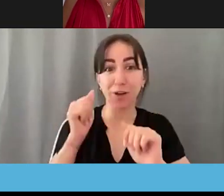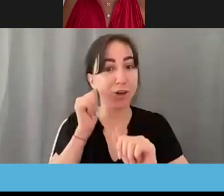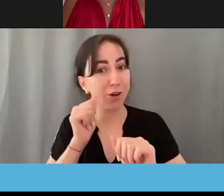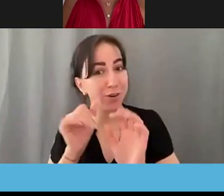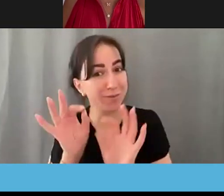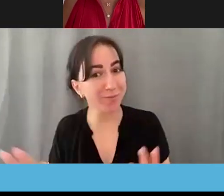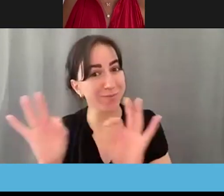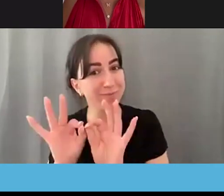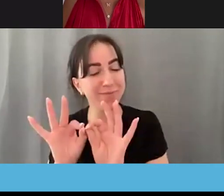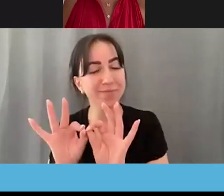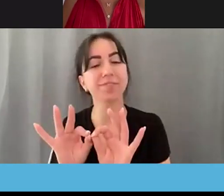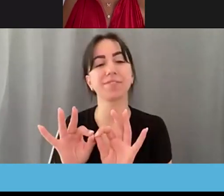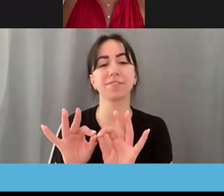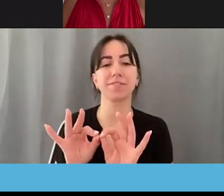matter,